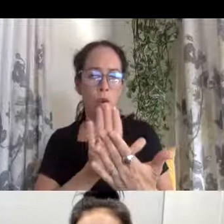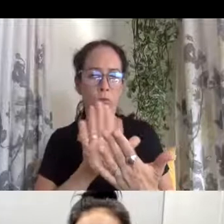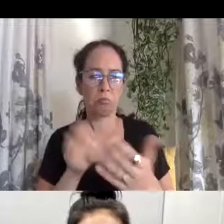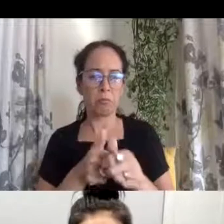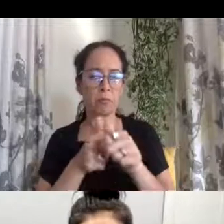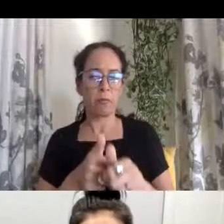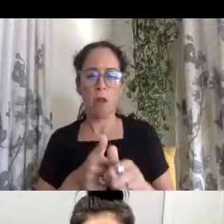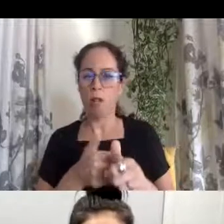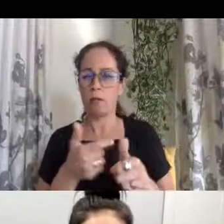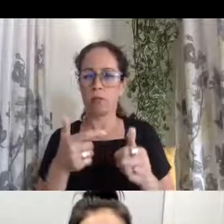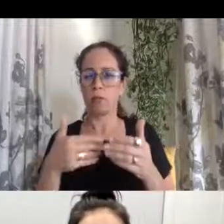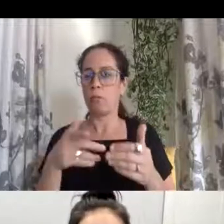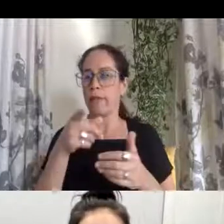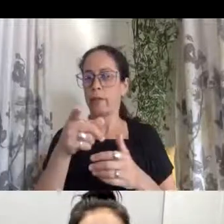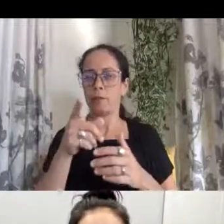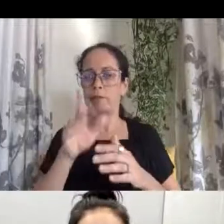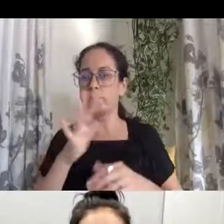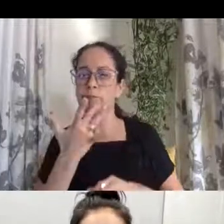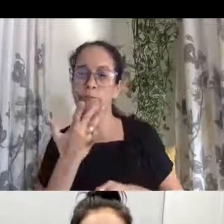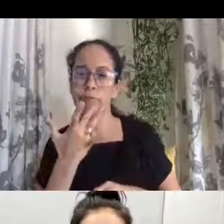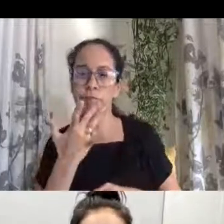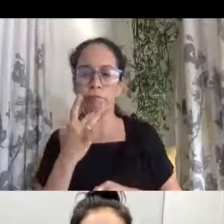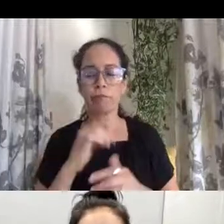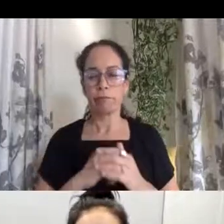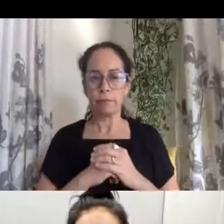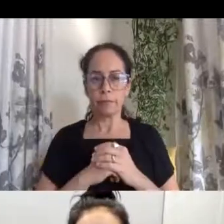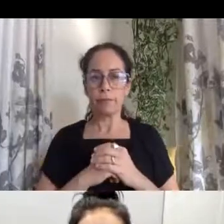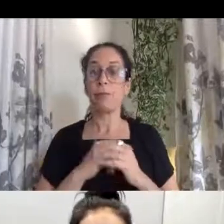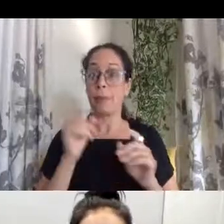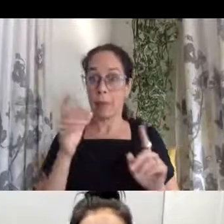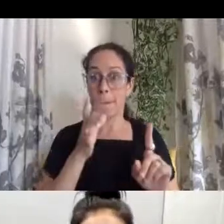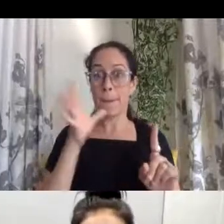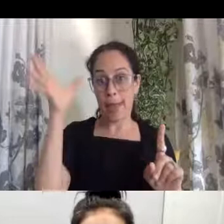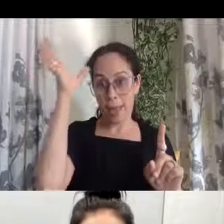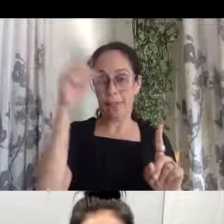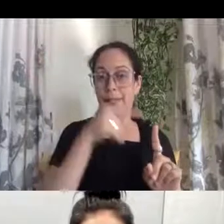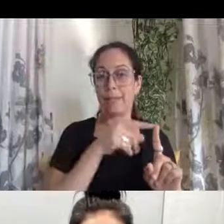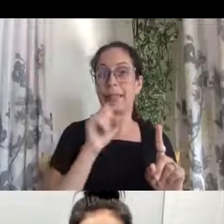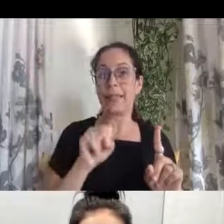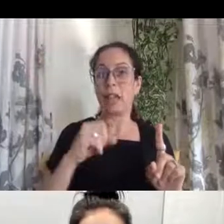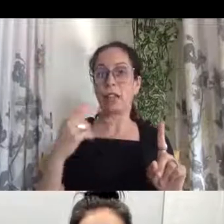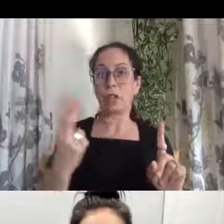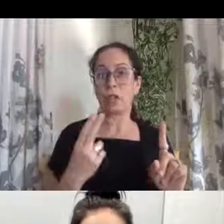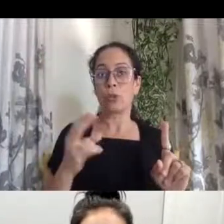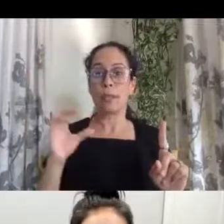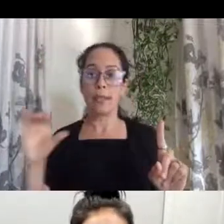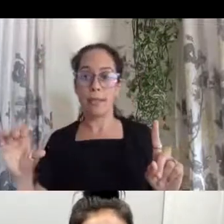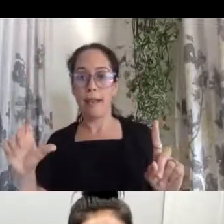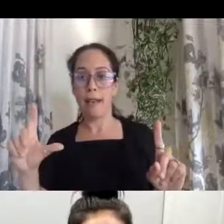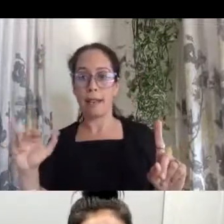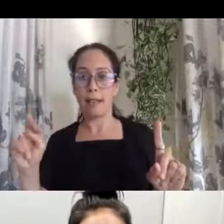the platforms that you use. And then the parents will be able to use that link